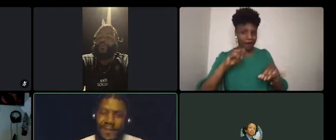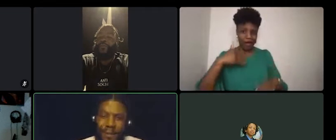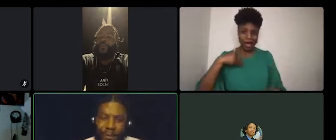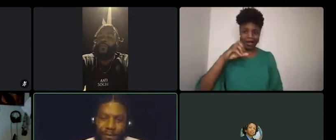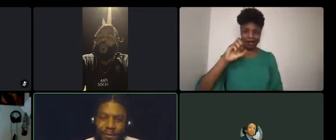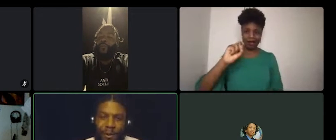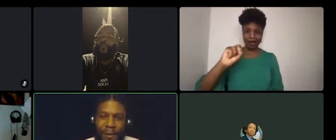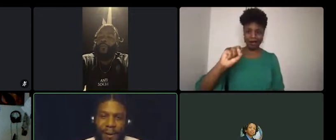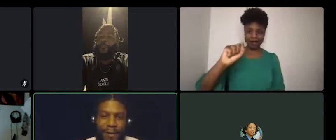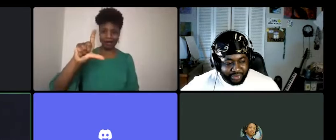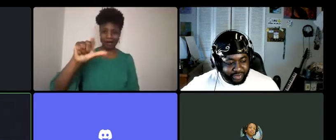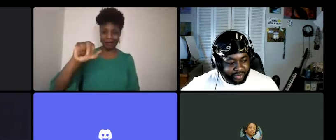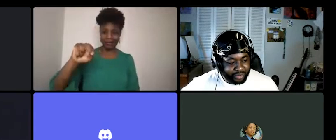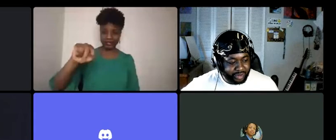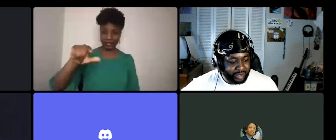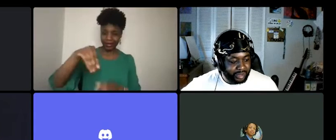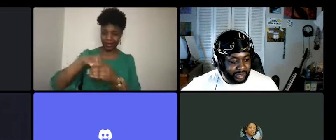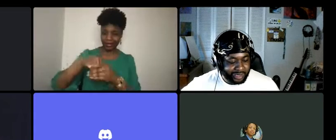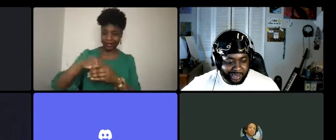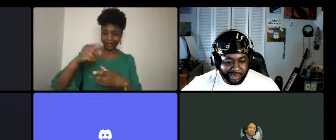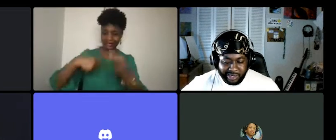don't mind. Like, what would you?